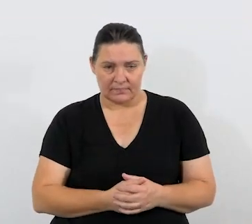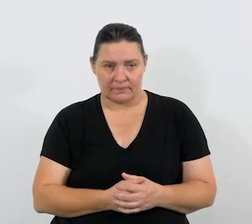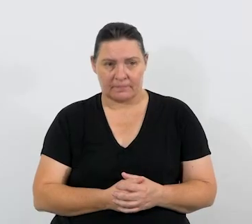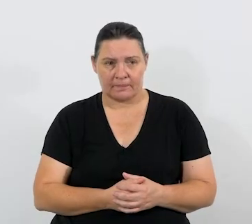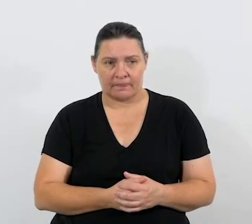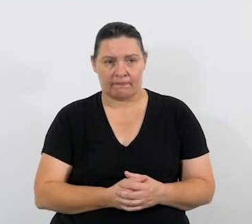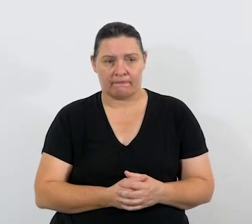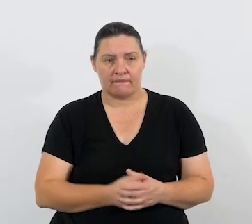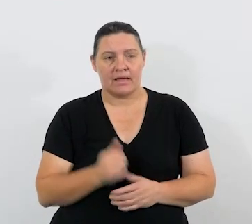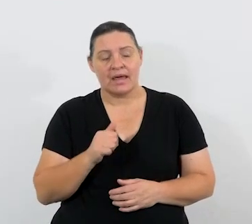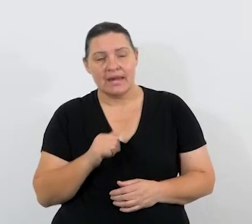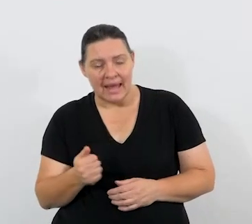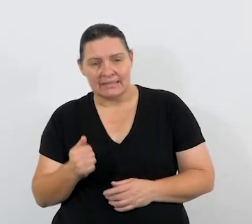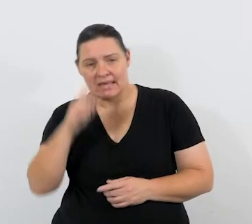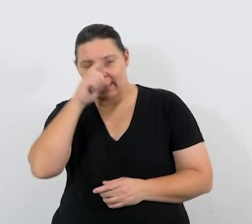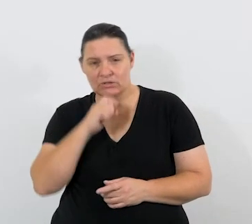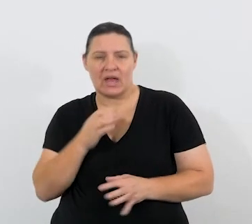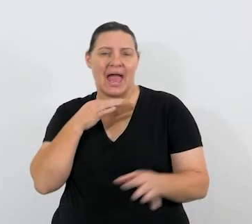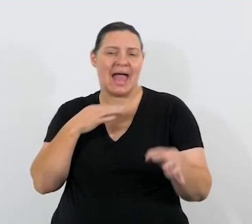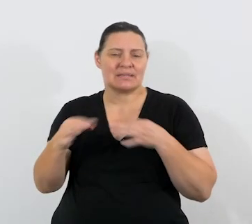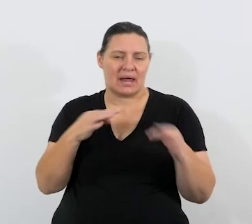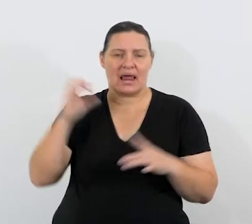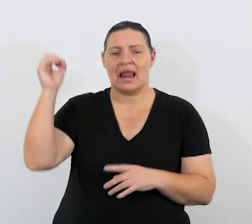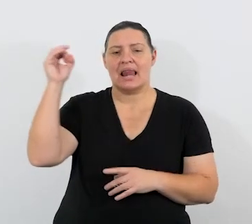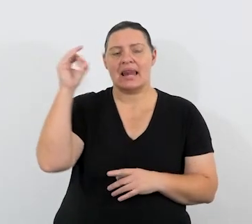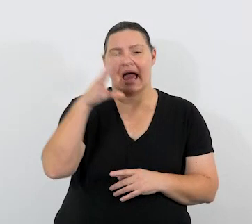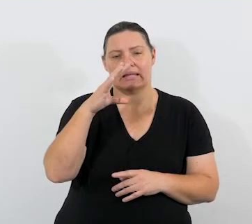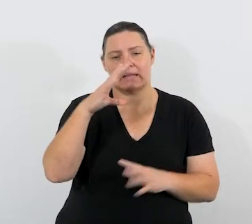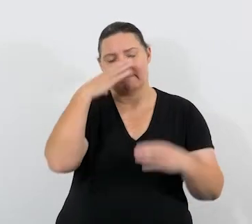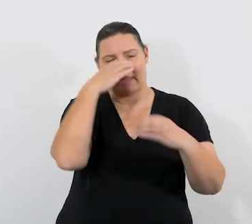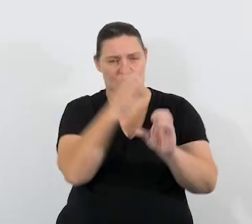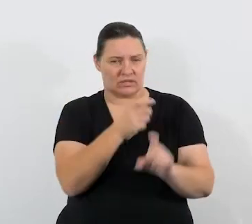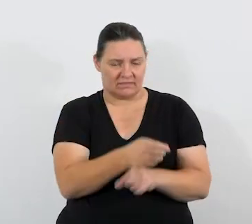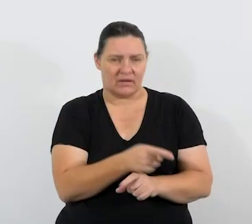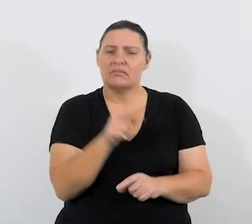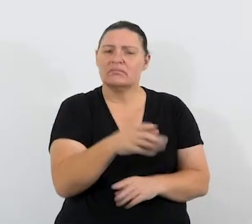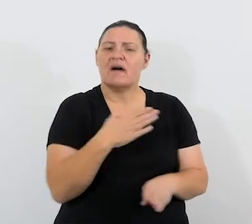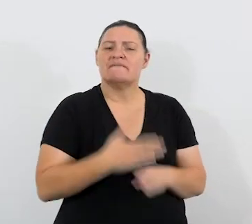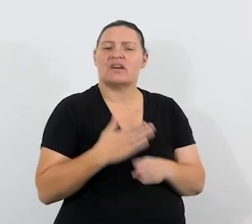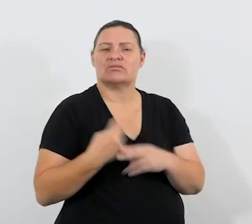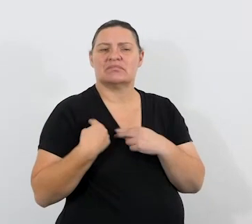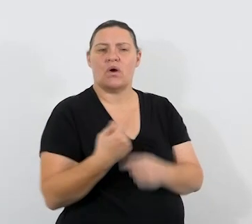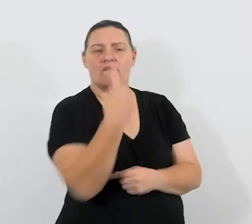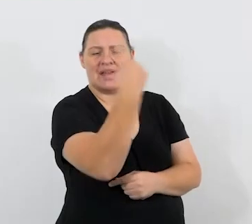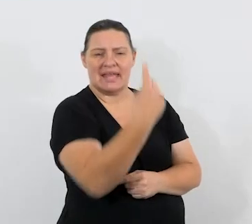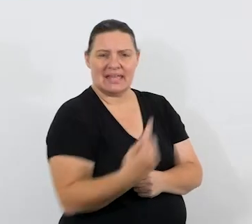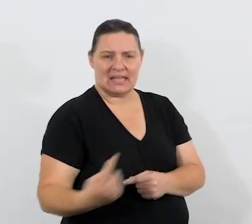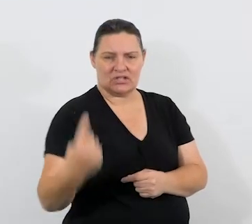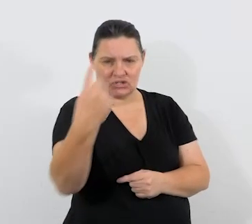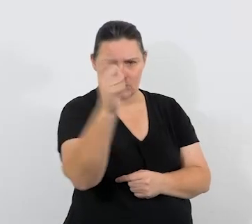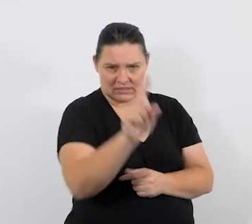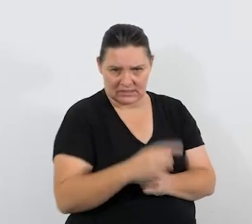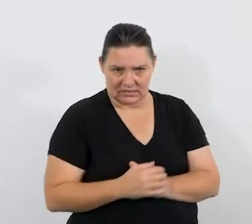eyes. The next image explains the different parts of a light microscope and what the function of each